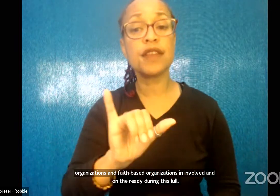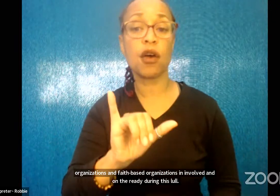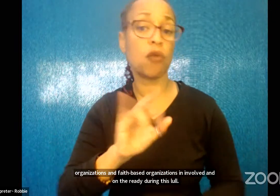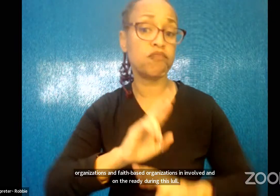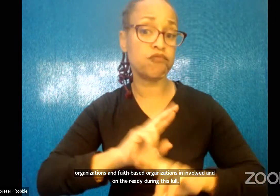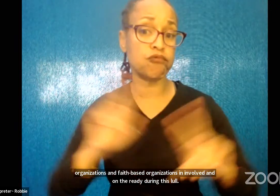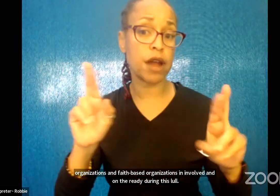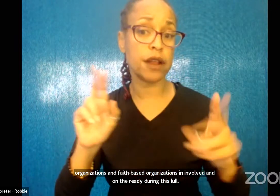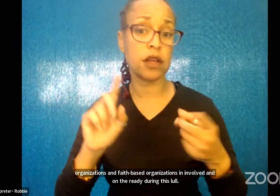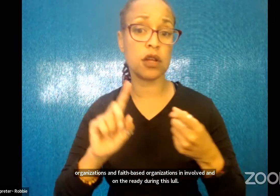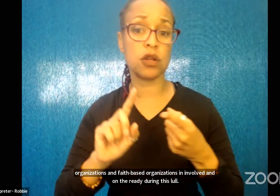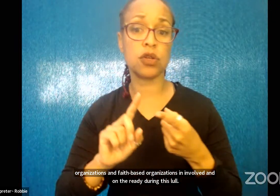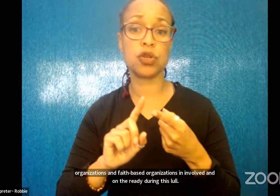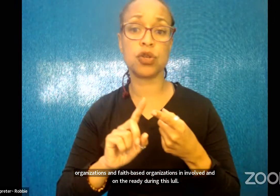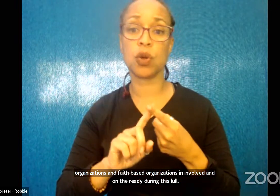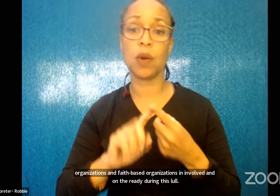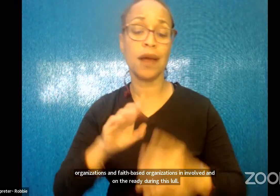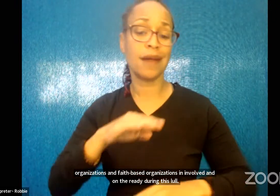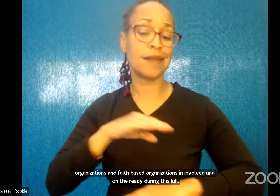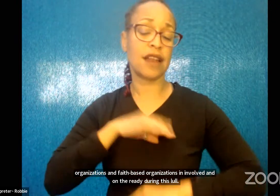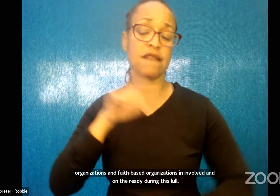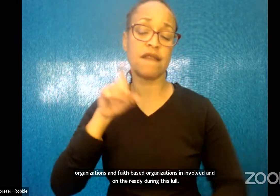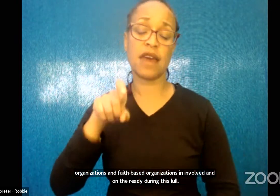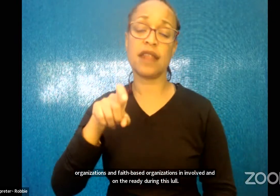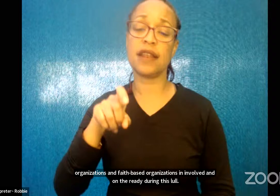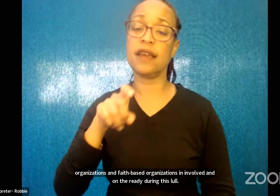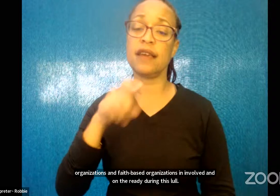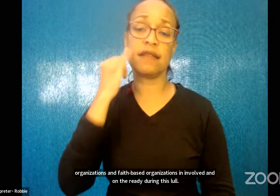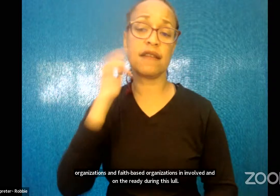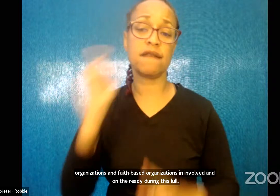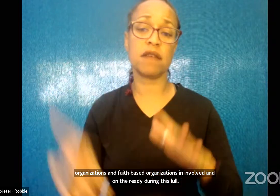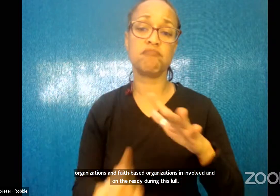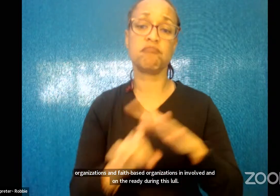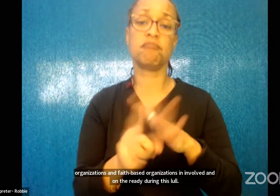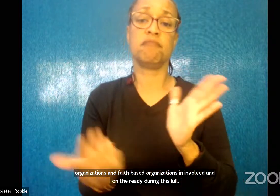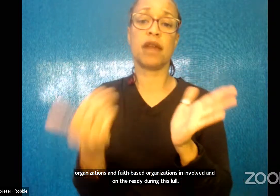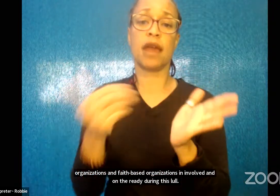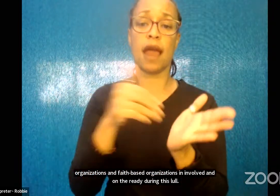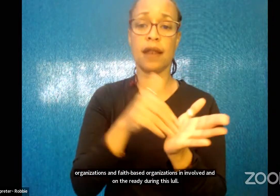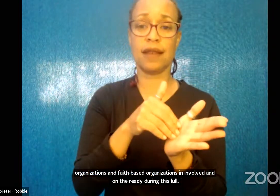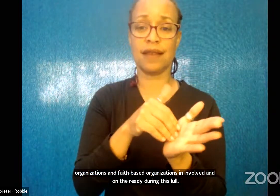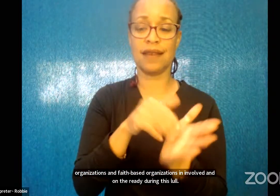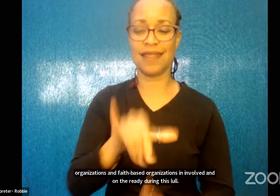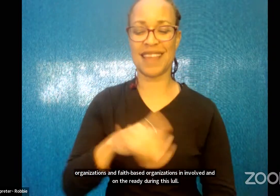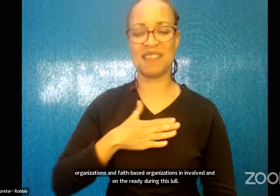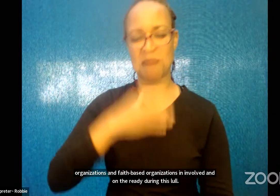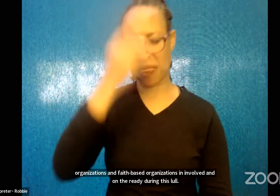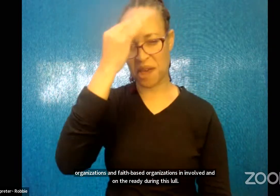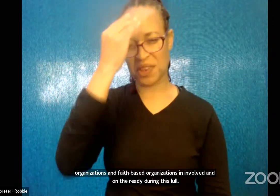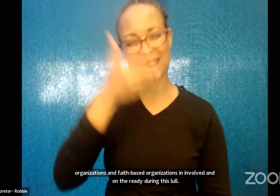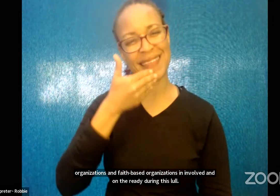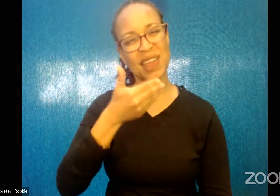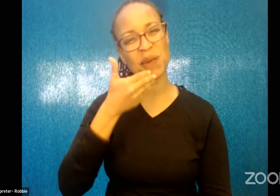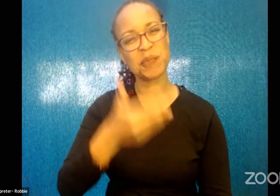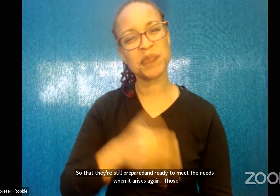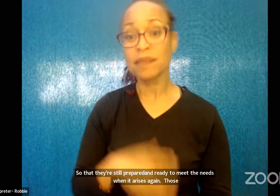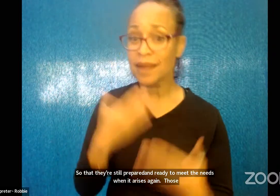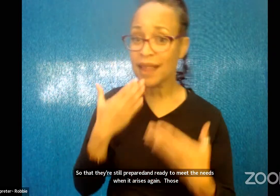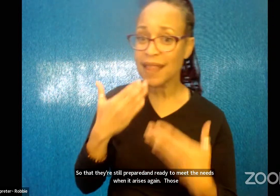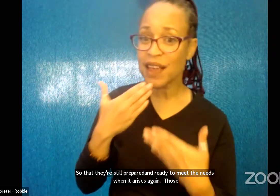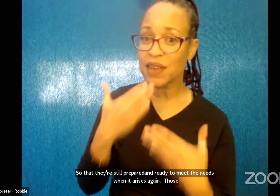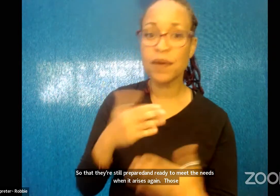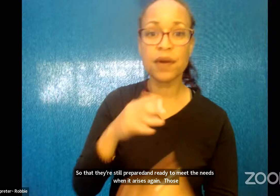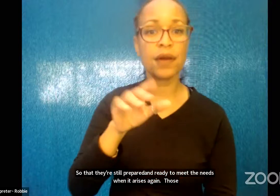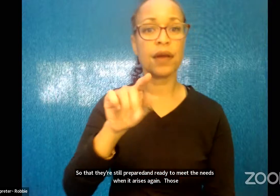to meet the needs when it arises again. Those are my thoughts. Thank you. Cool. Thank you for that.